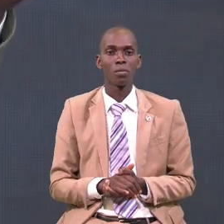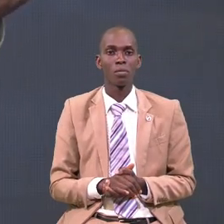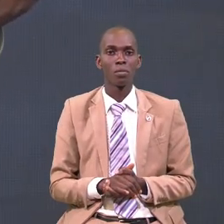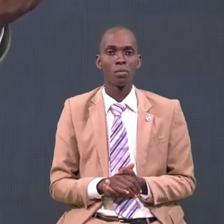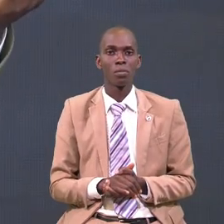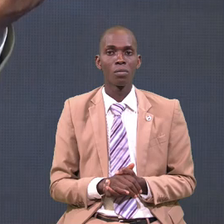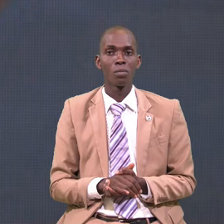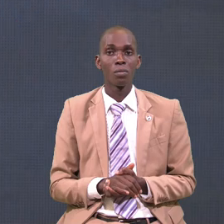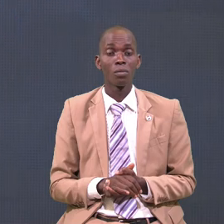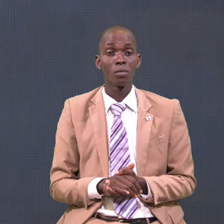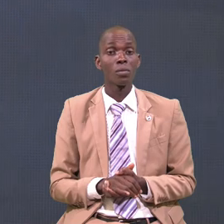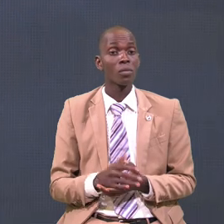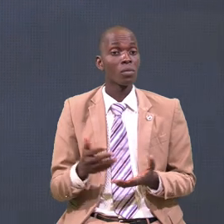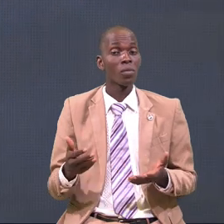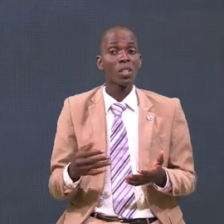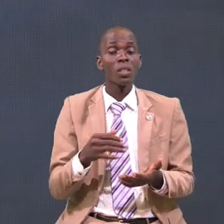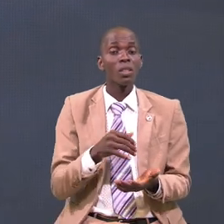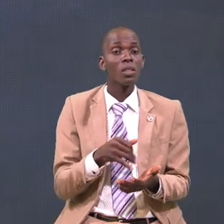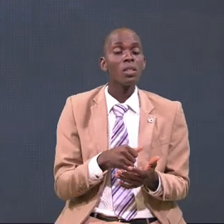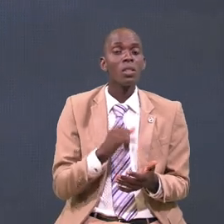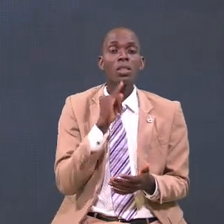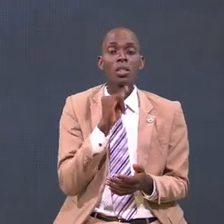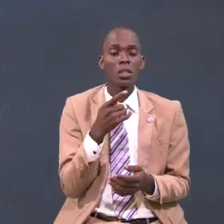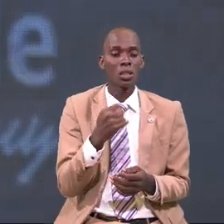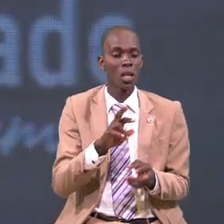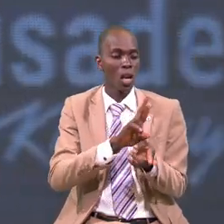It's the repentance of a whole city.